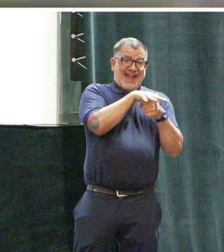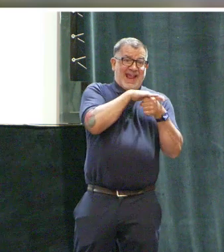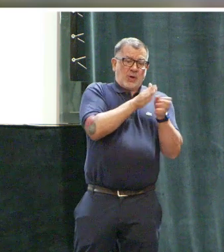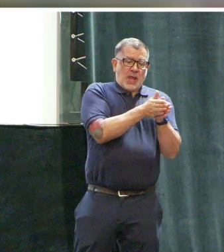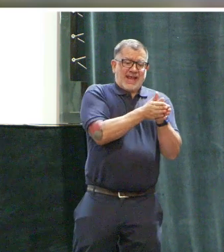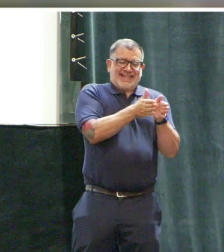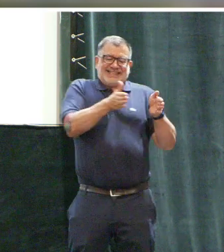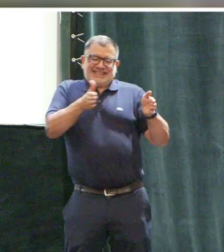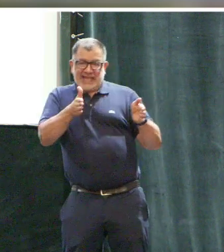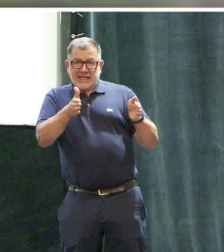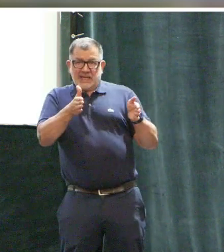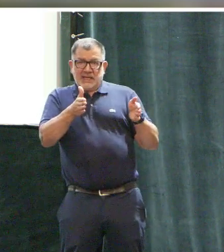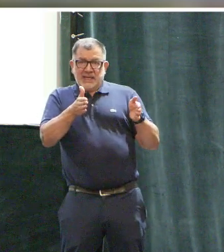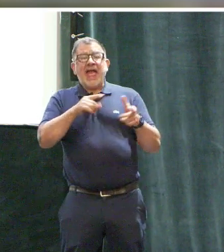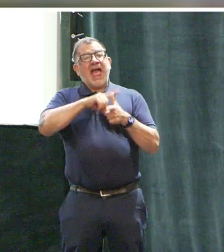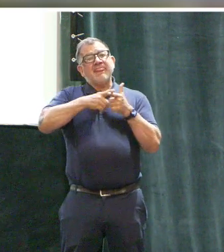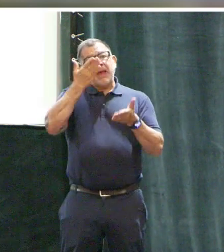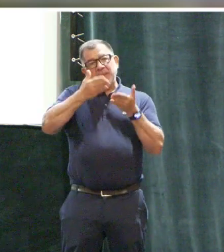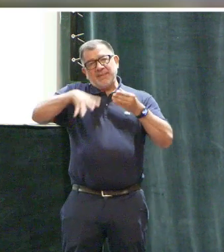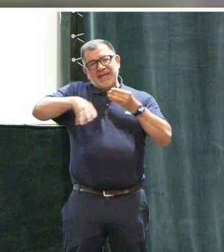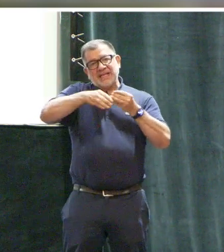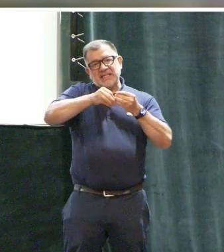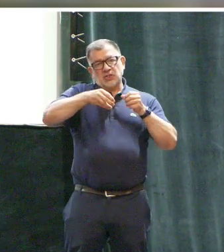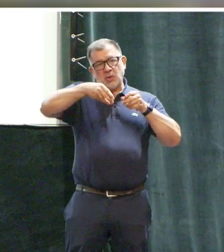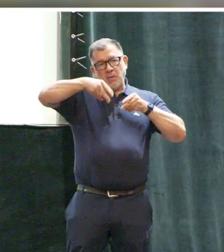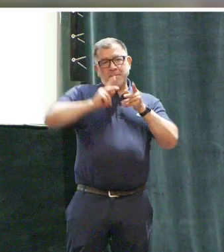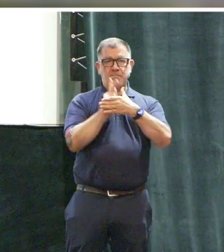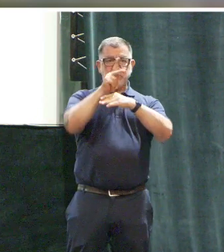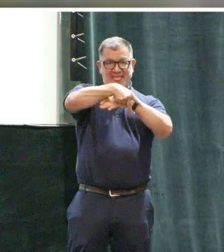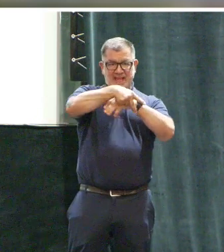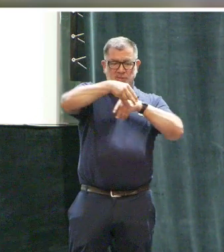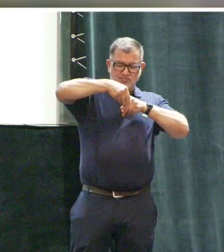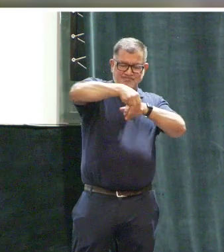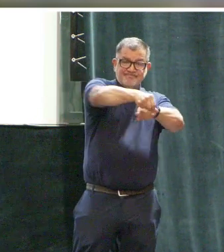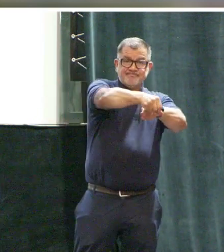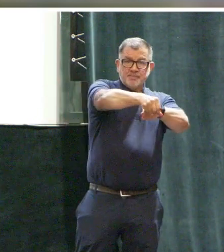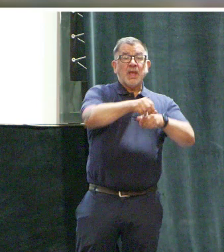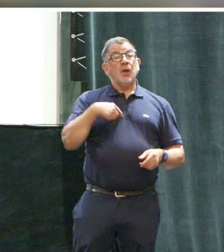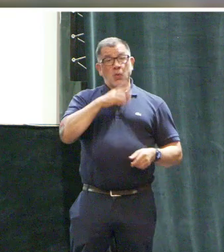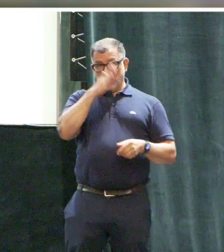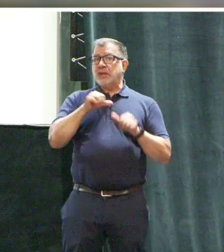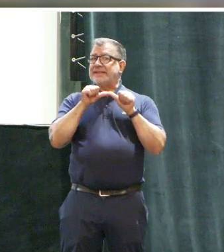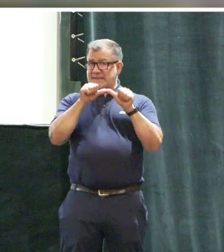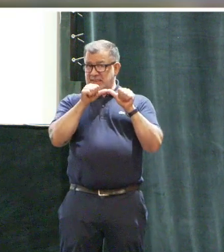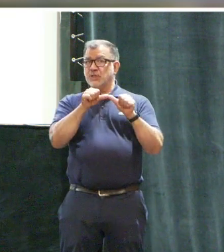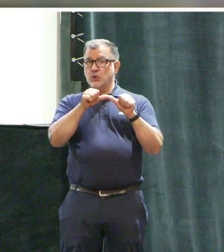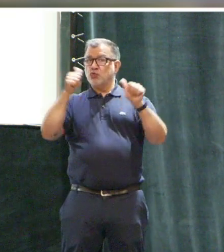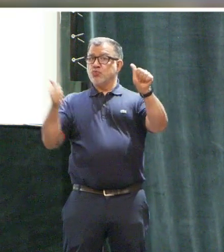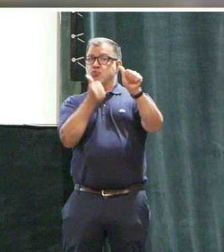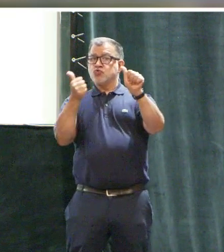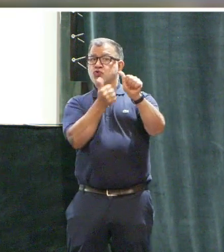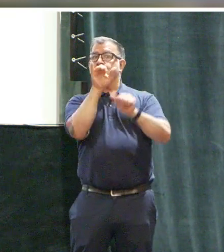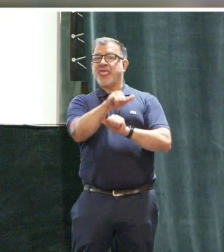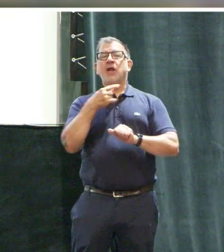opportunities also for some additional plantings. We are continuing to pursue that. We have a